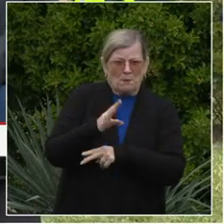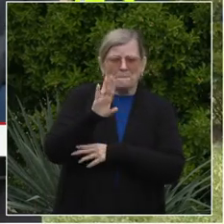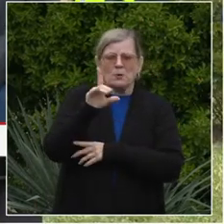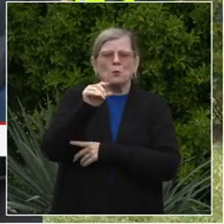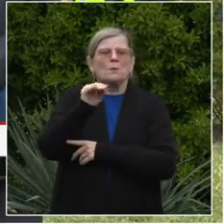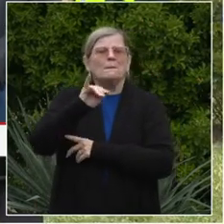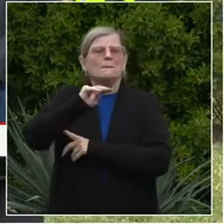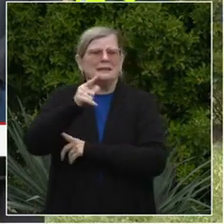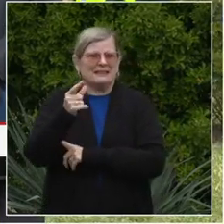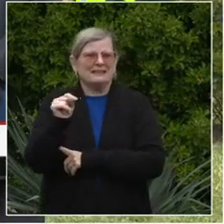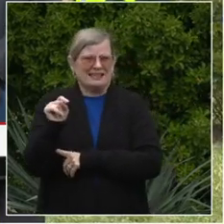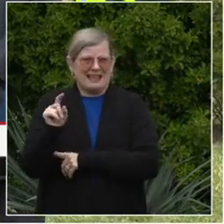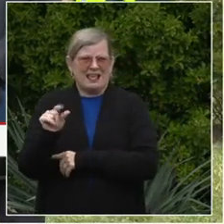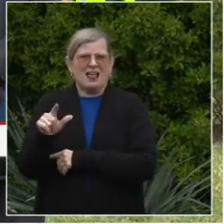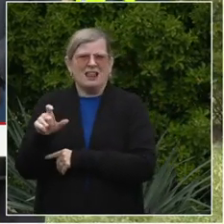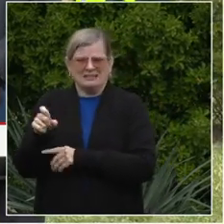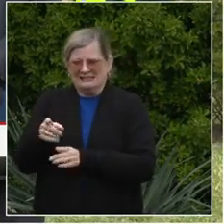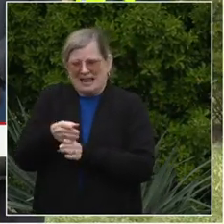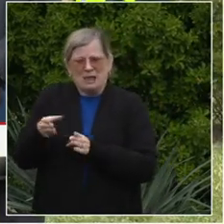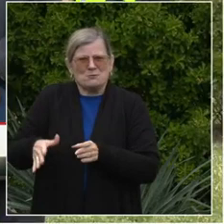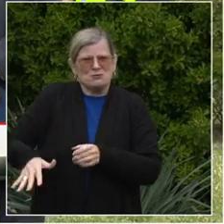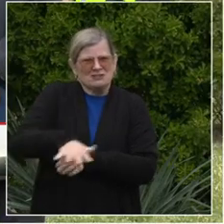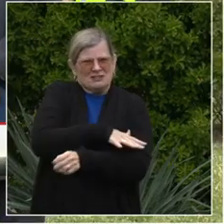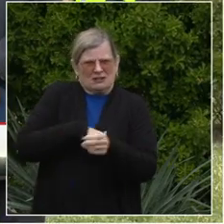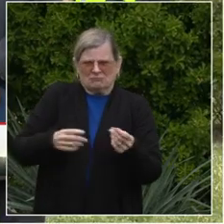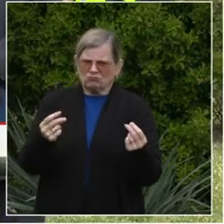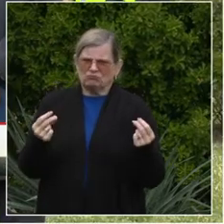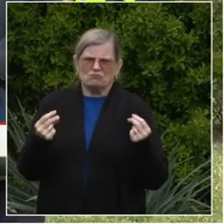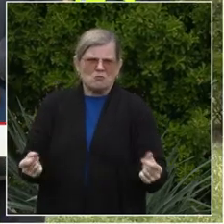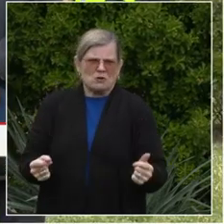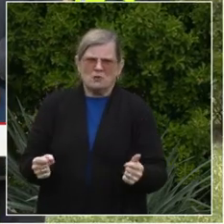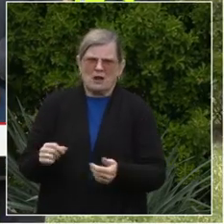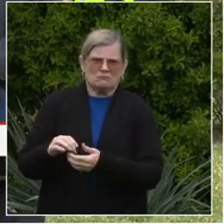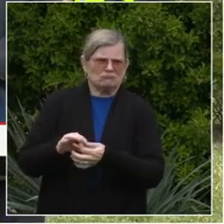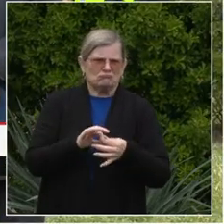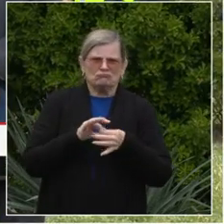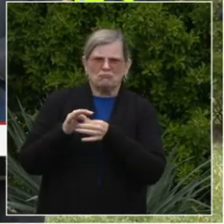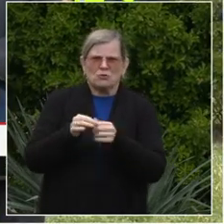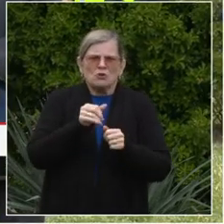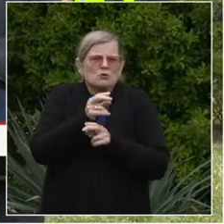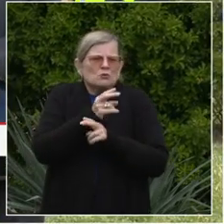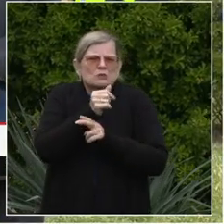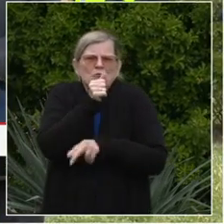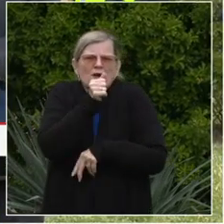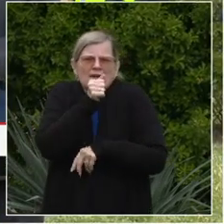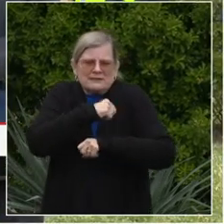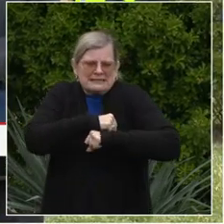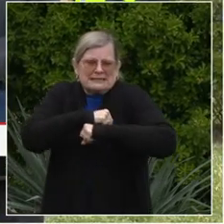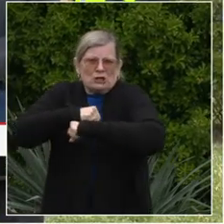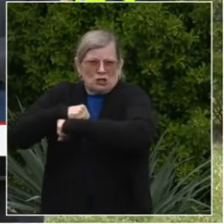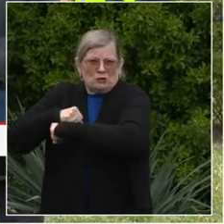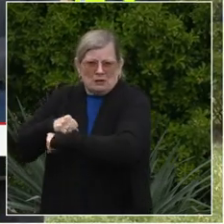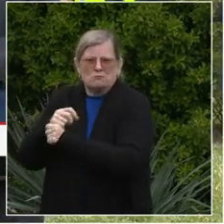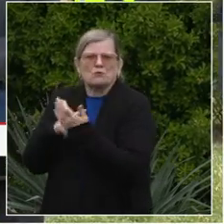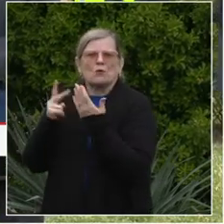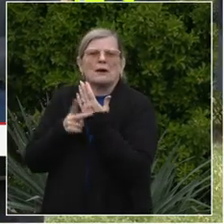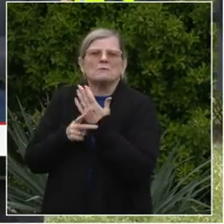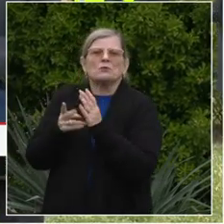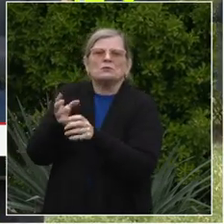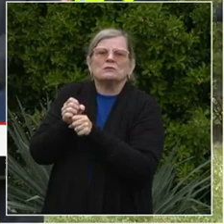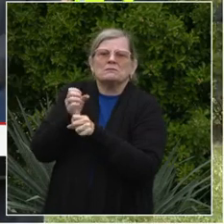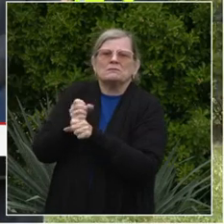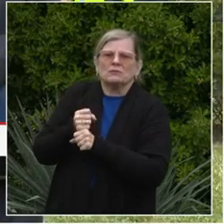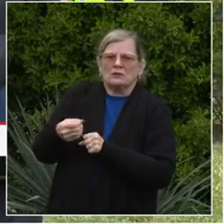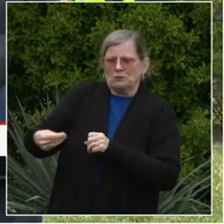those neighborhoods that were quick adopters of the private security program, receiving rebates from the